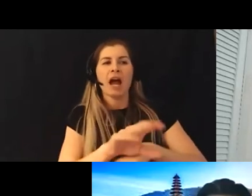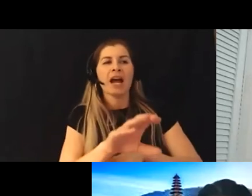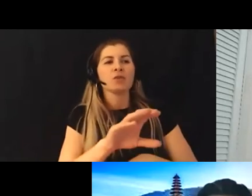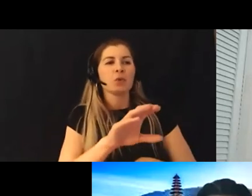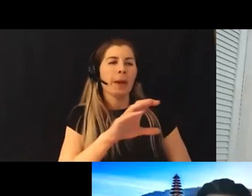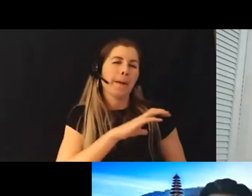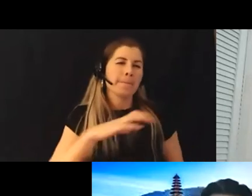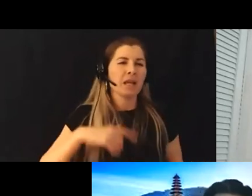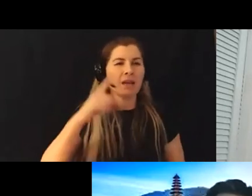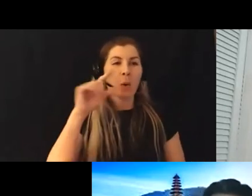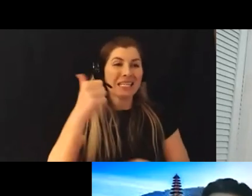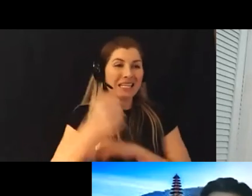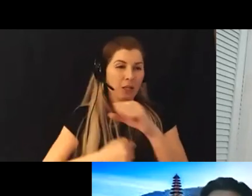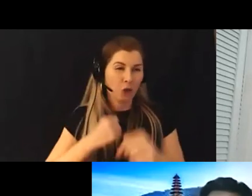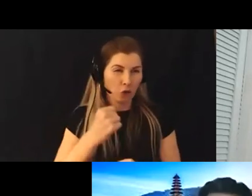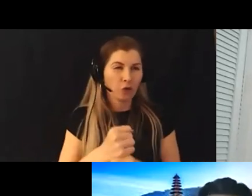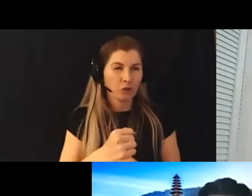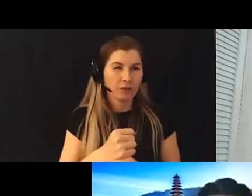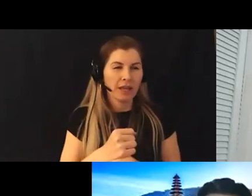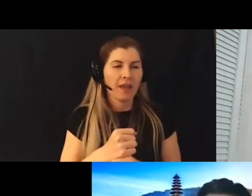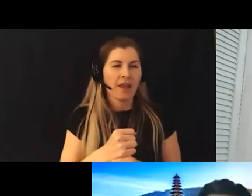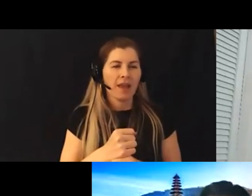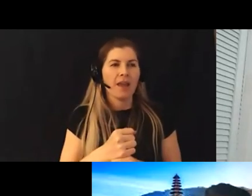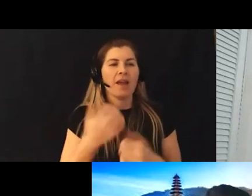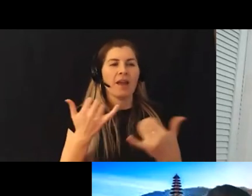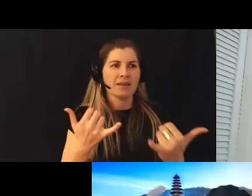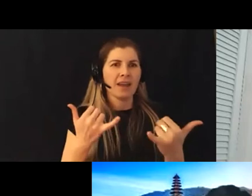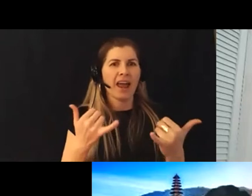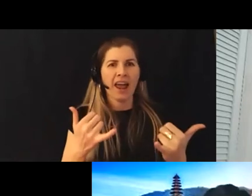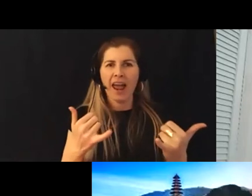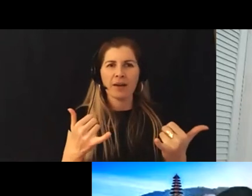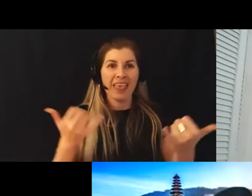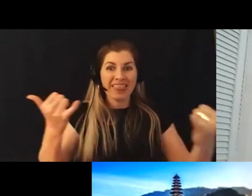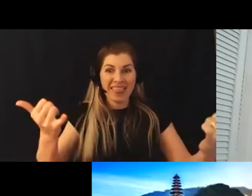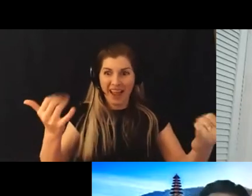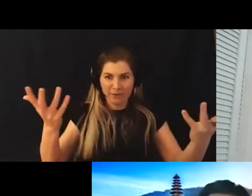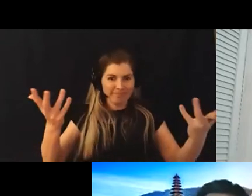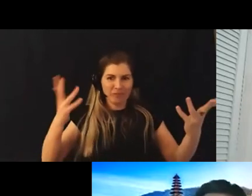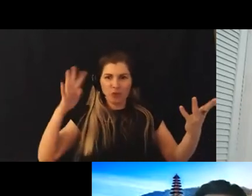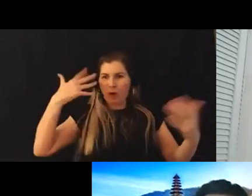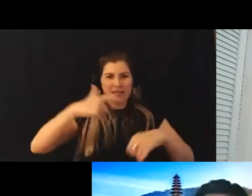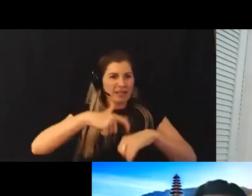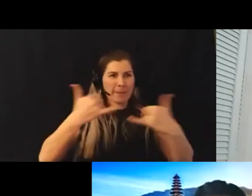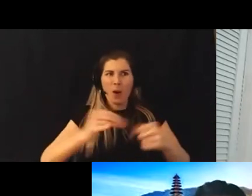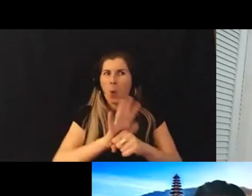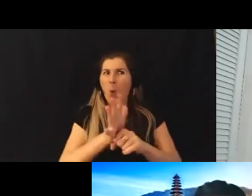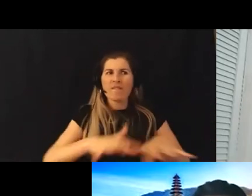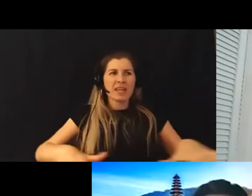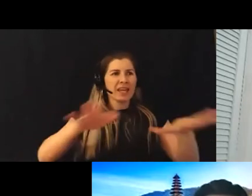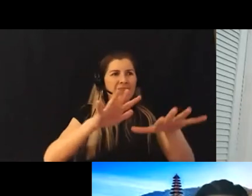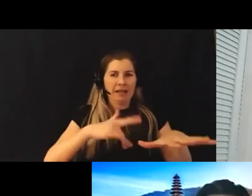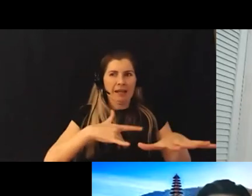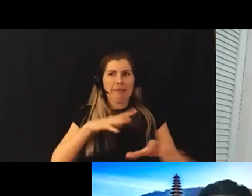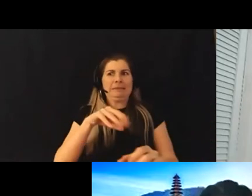for over a decade, and have just kind of stepped into this role in this crazy time, and to